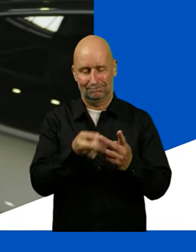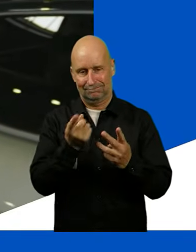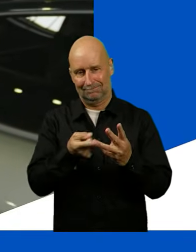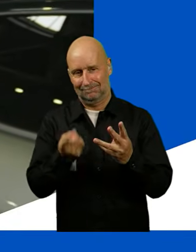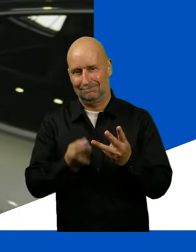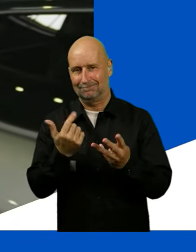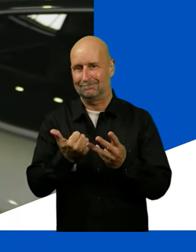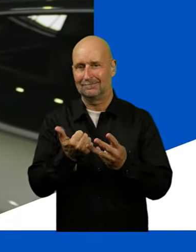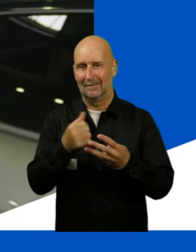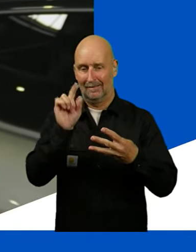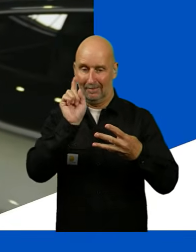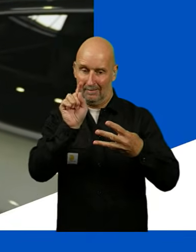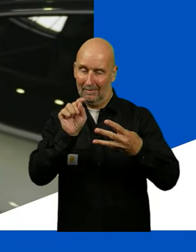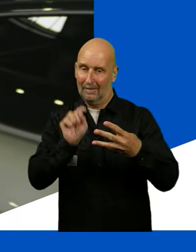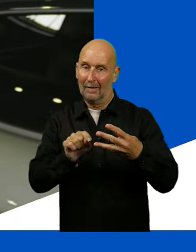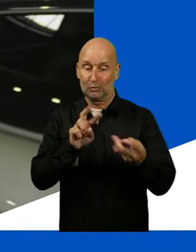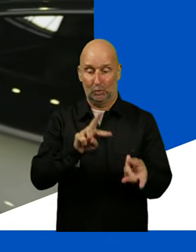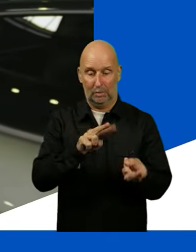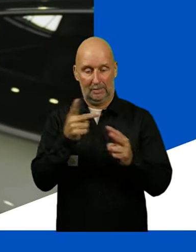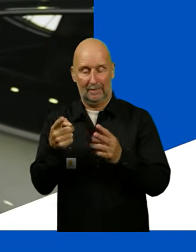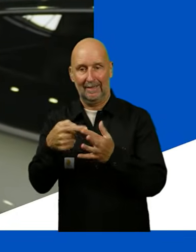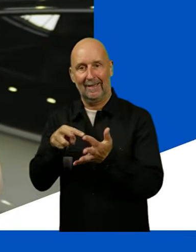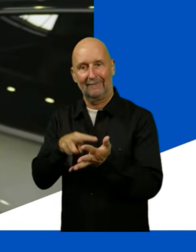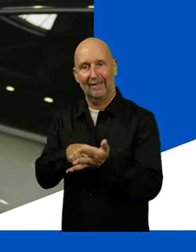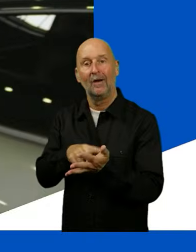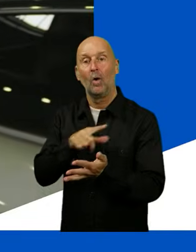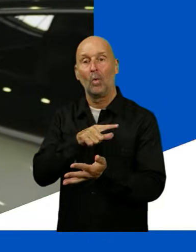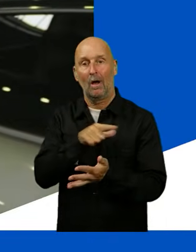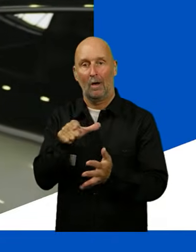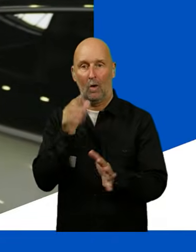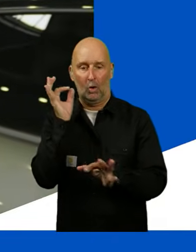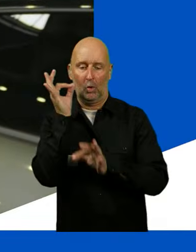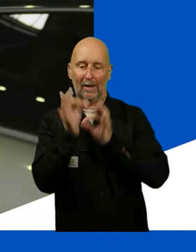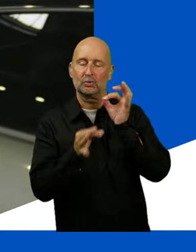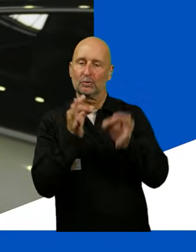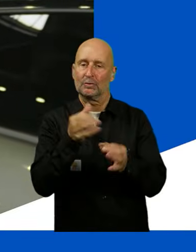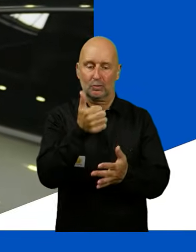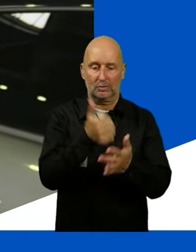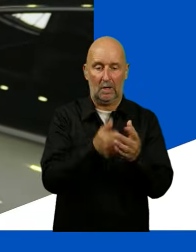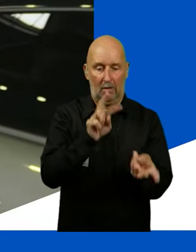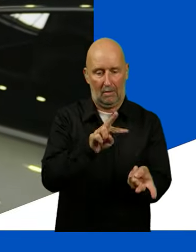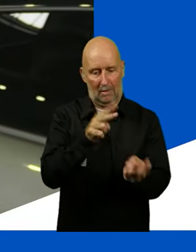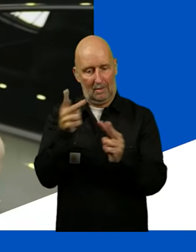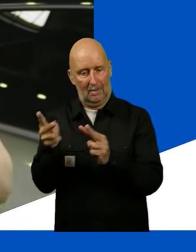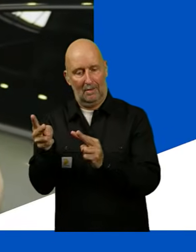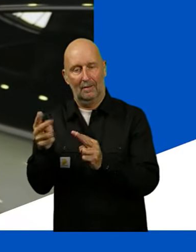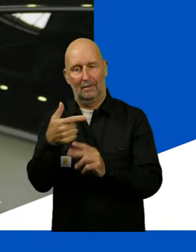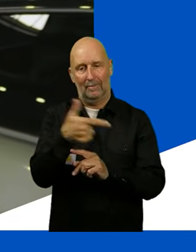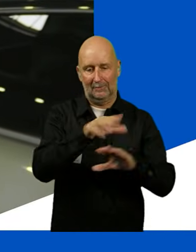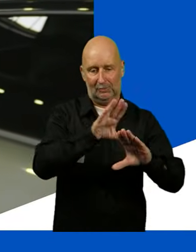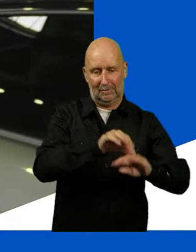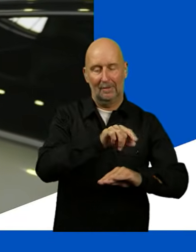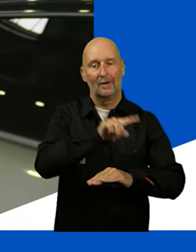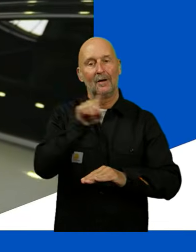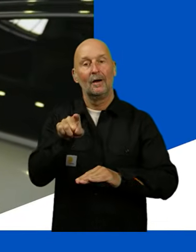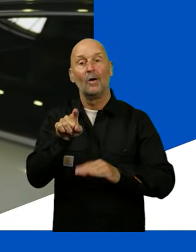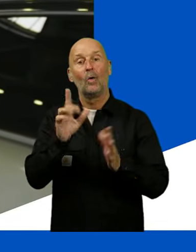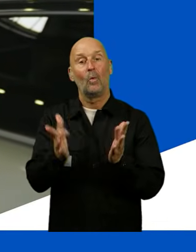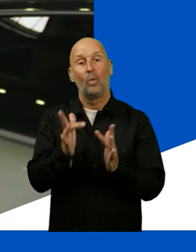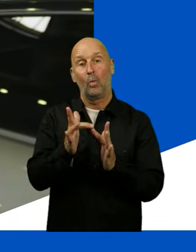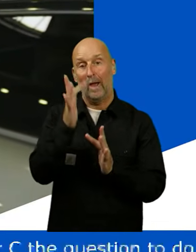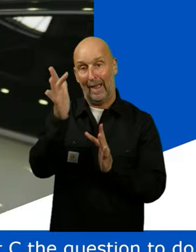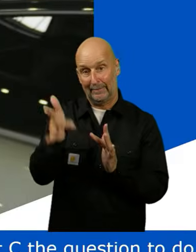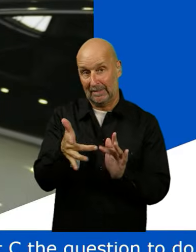help customers transition to EVs or ask the questions to transition to EVs. And we've located all of that on our